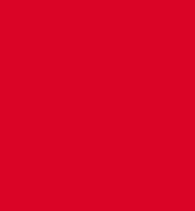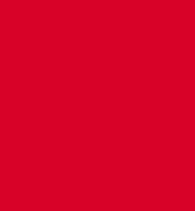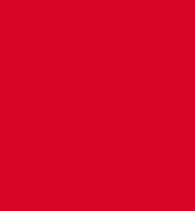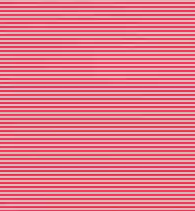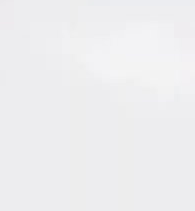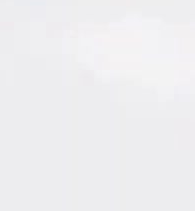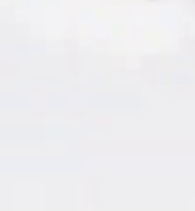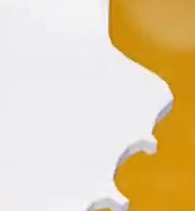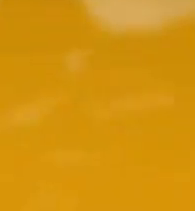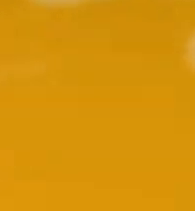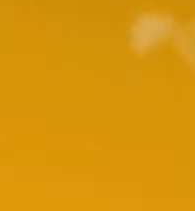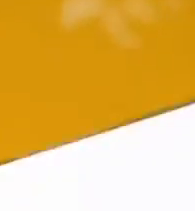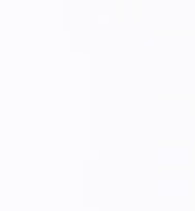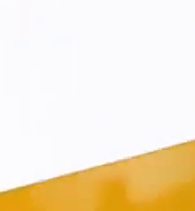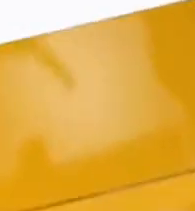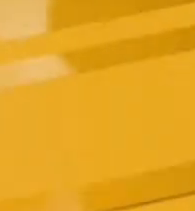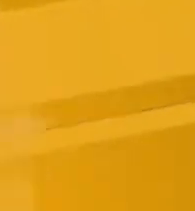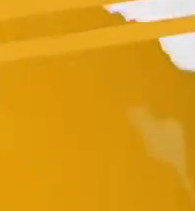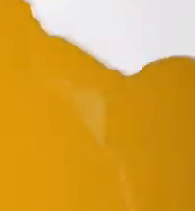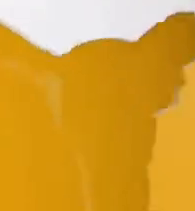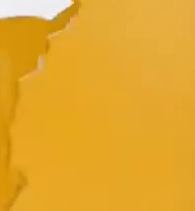smartphone network.